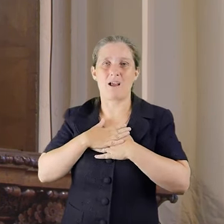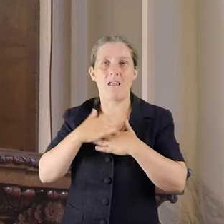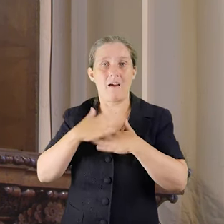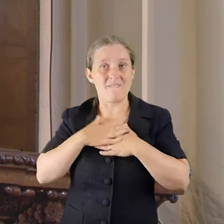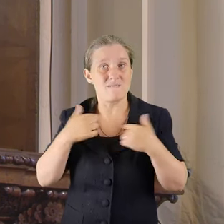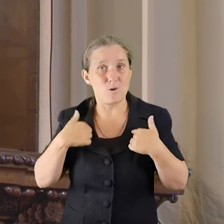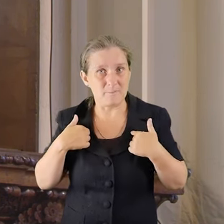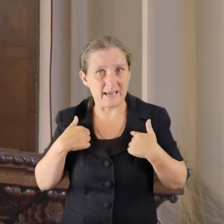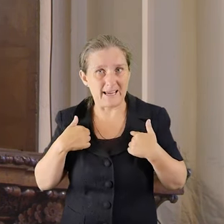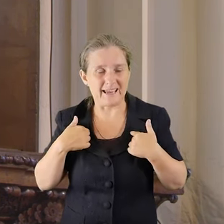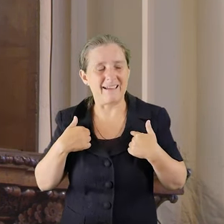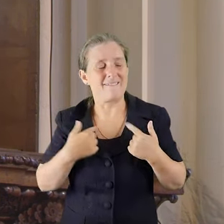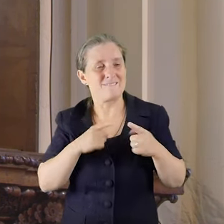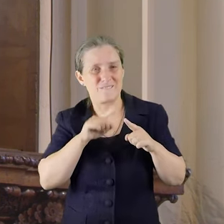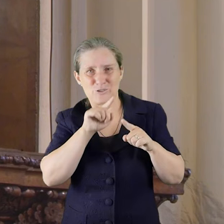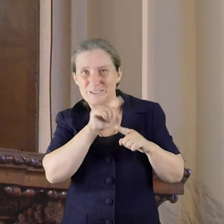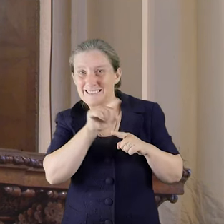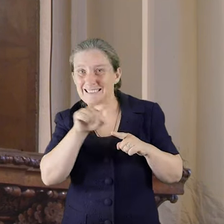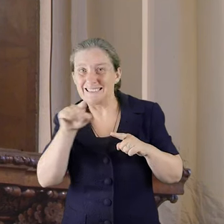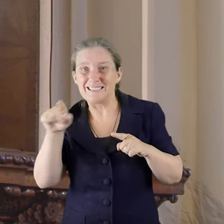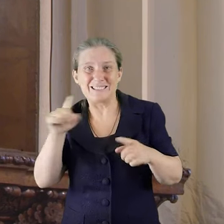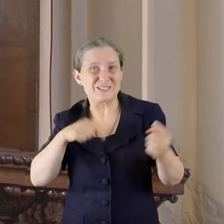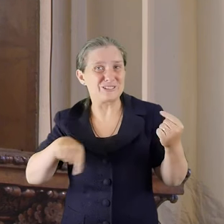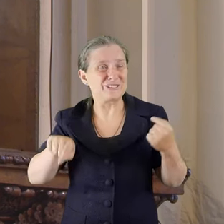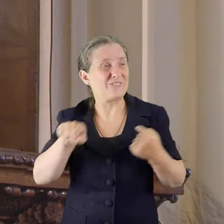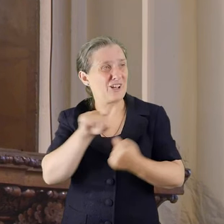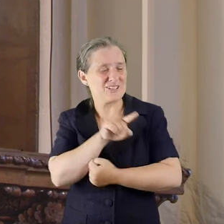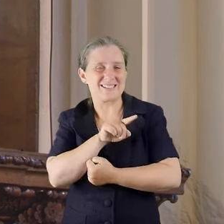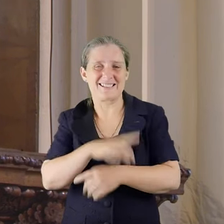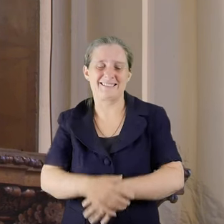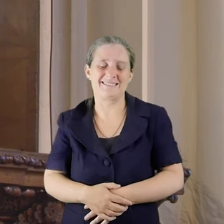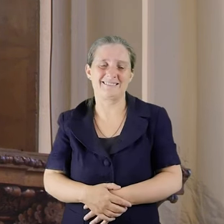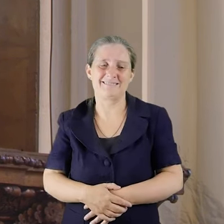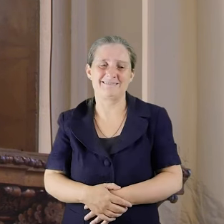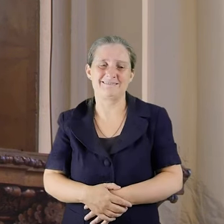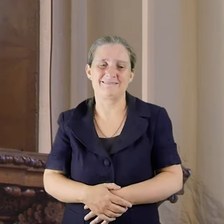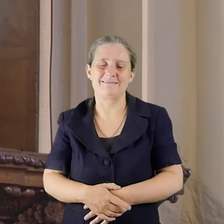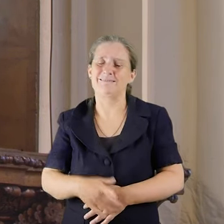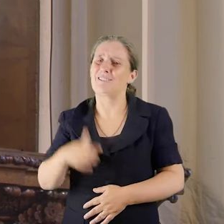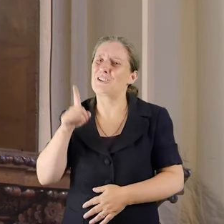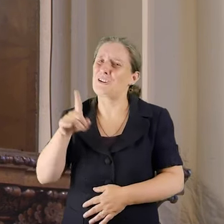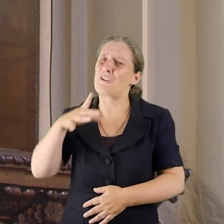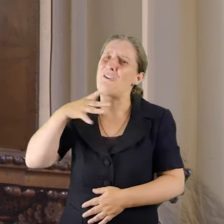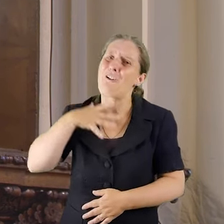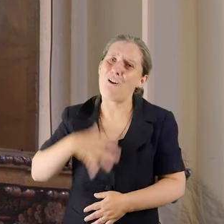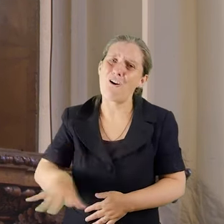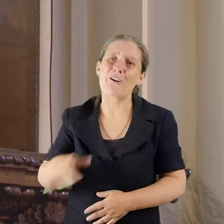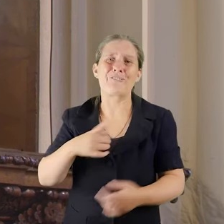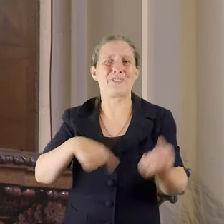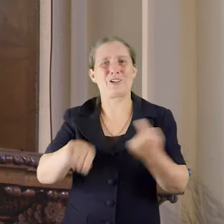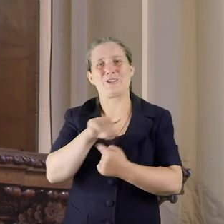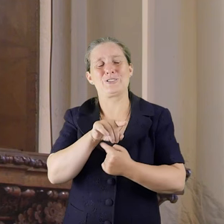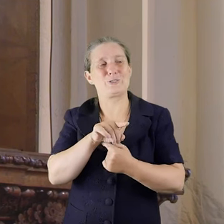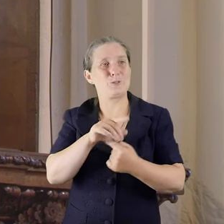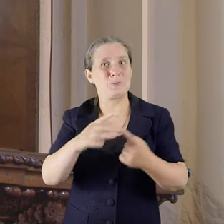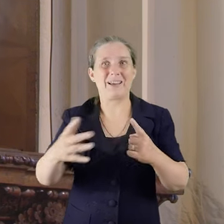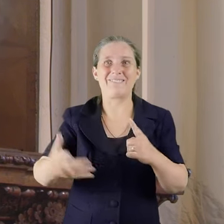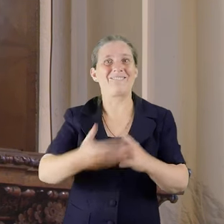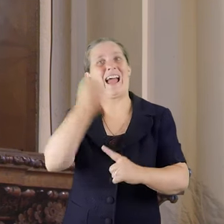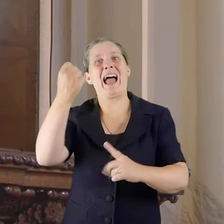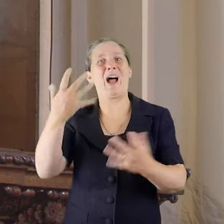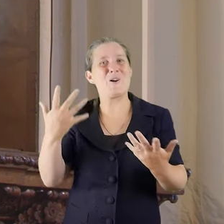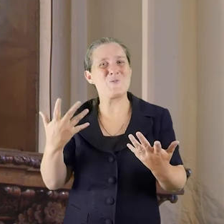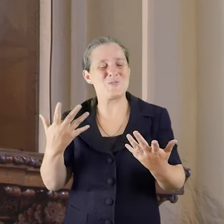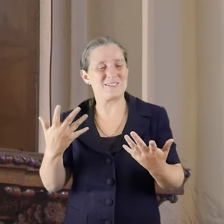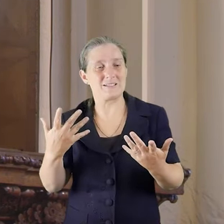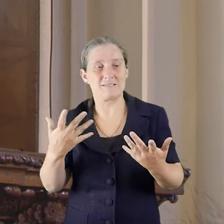for me, but for each and every one of us. God longs for us to be found.